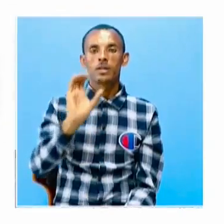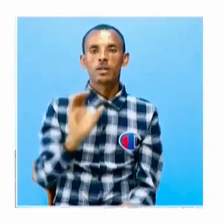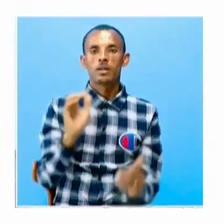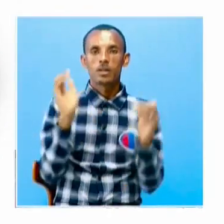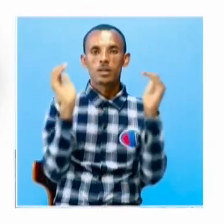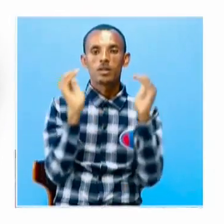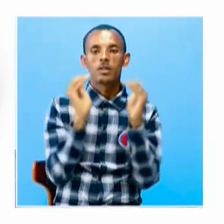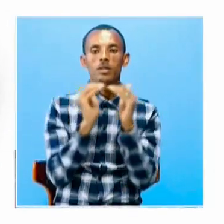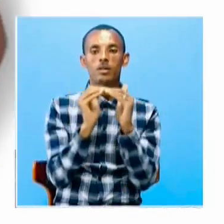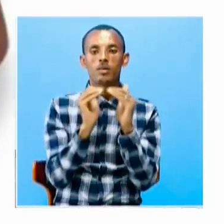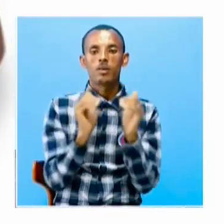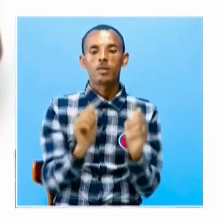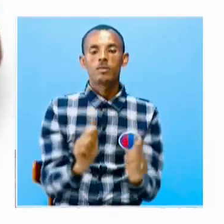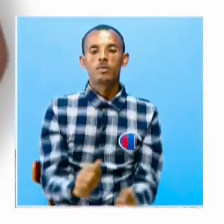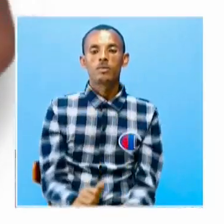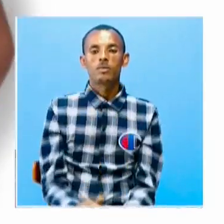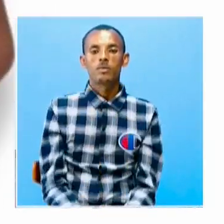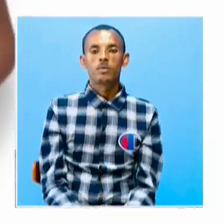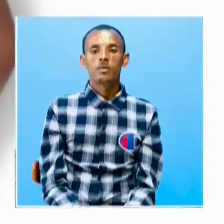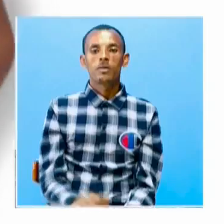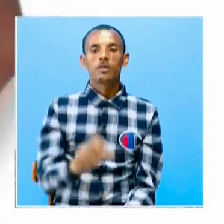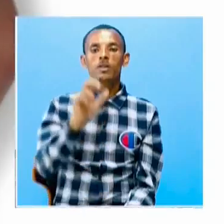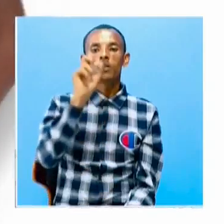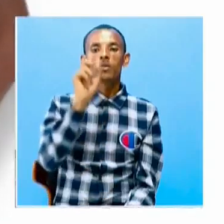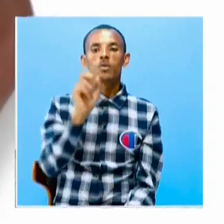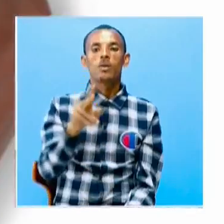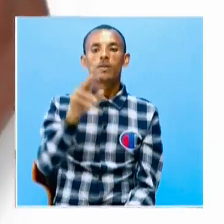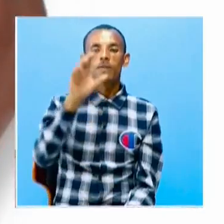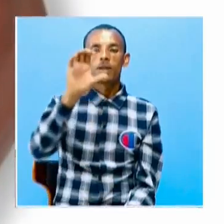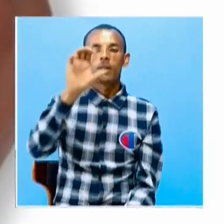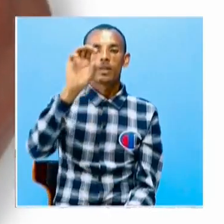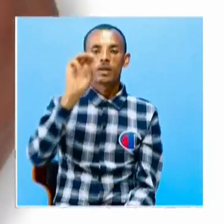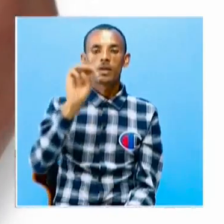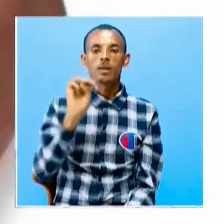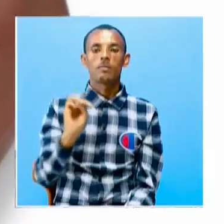is equal to 12 centimeter.